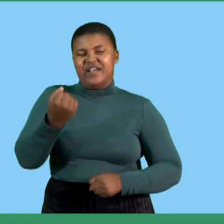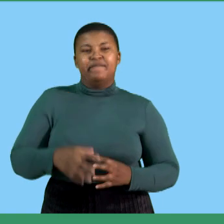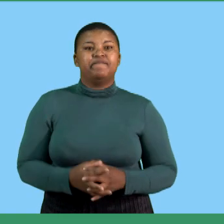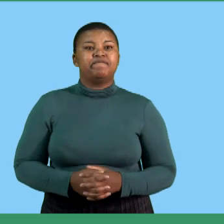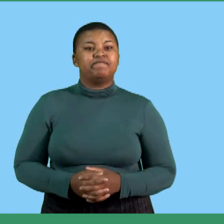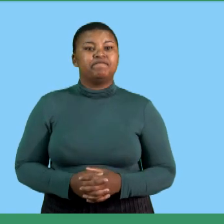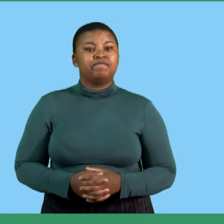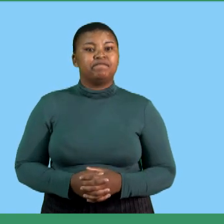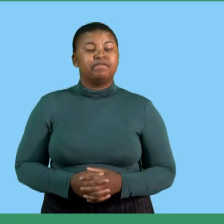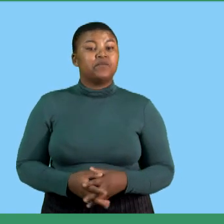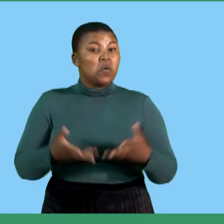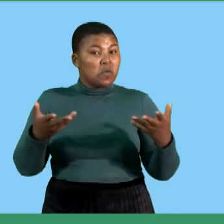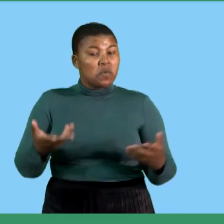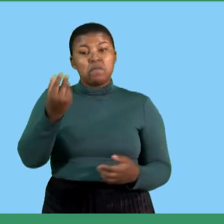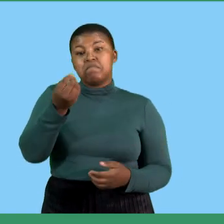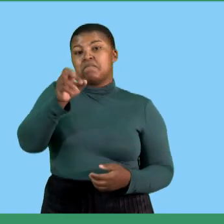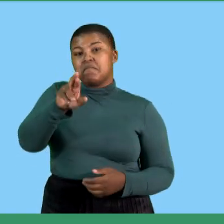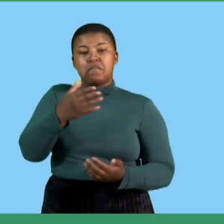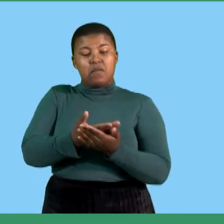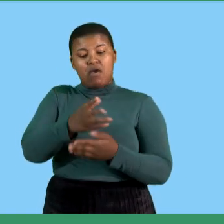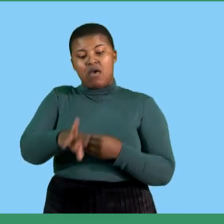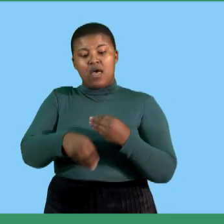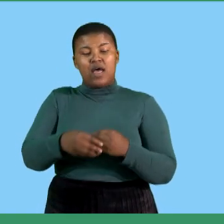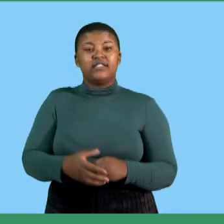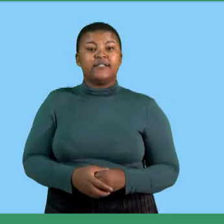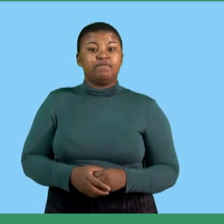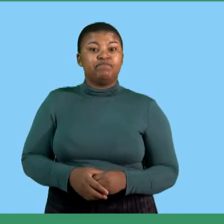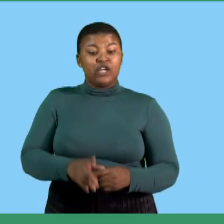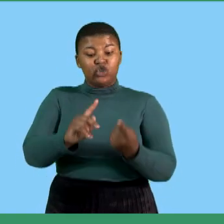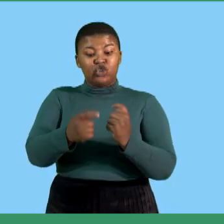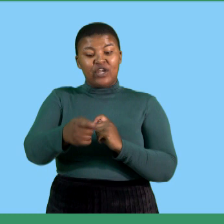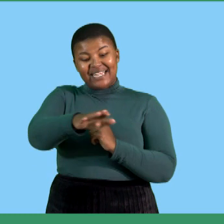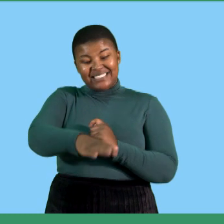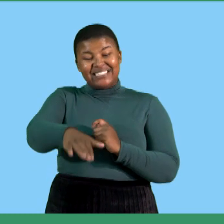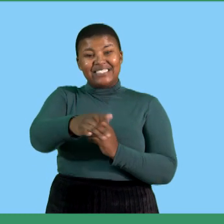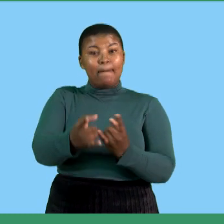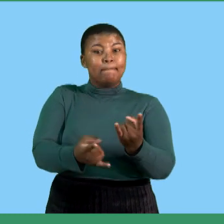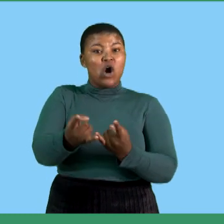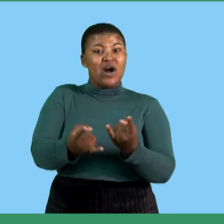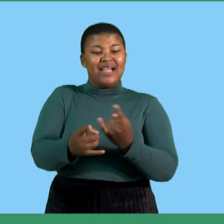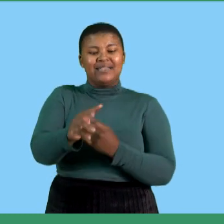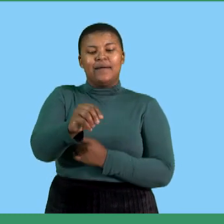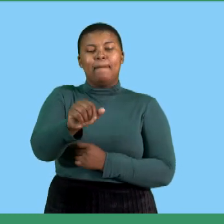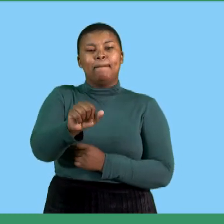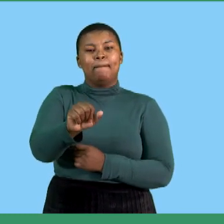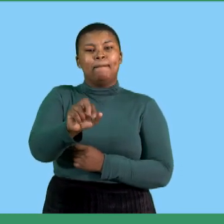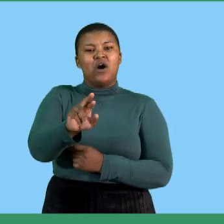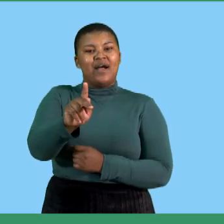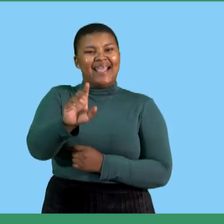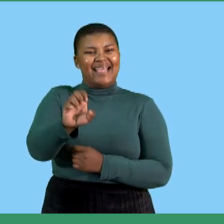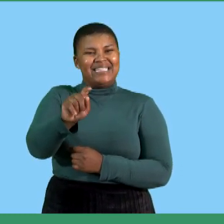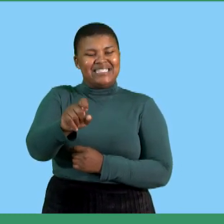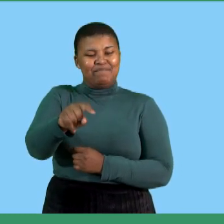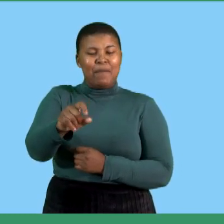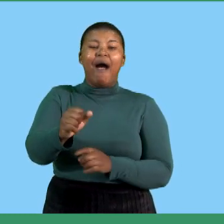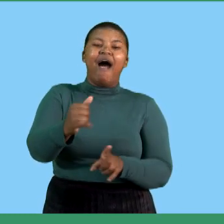our products. Or we can answer it like this: changes in the market environment may affect